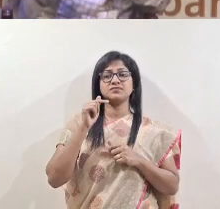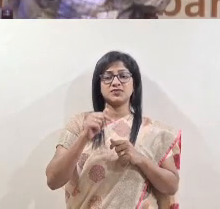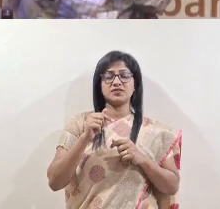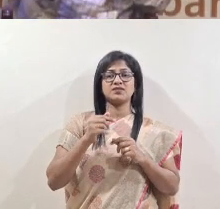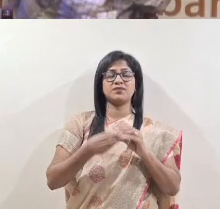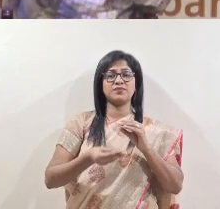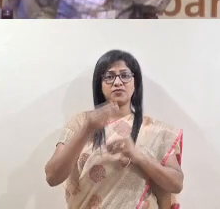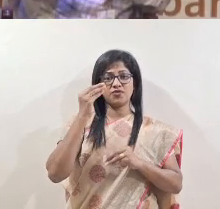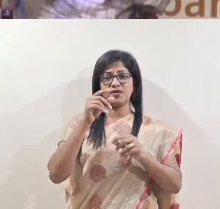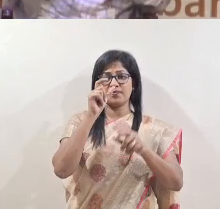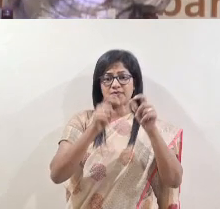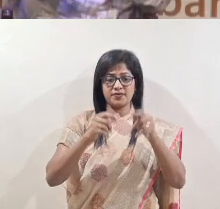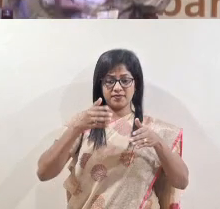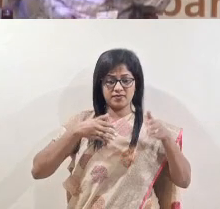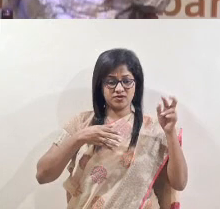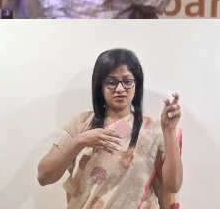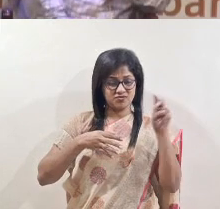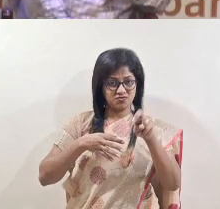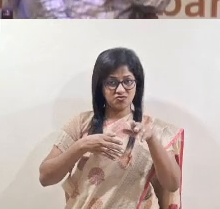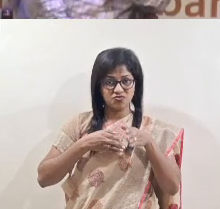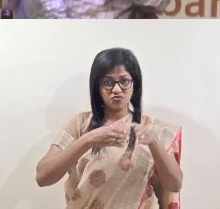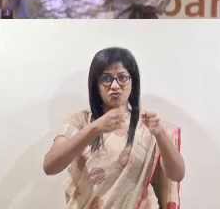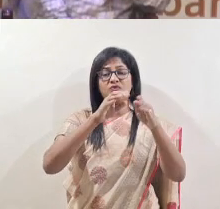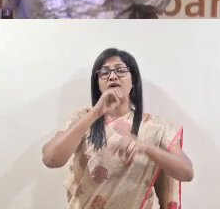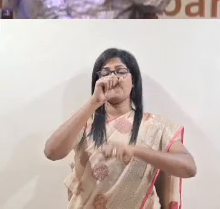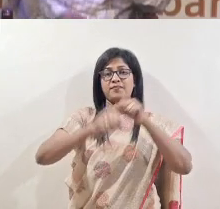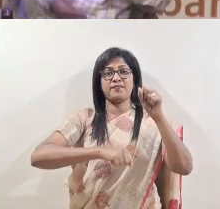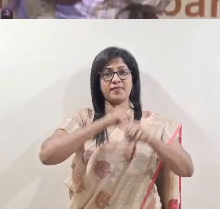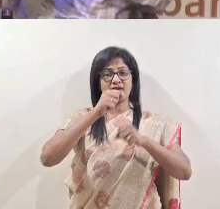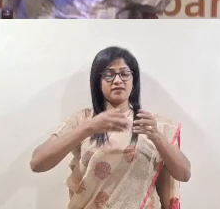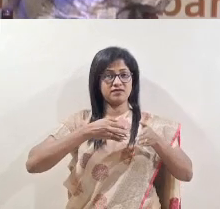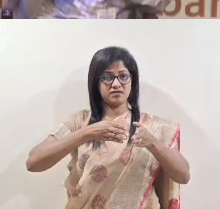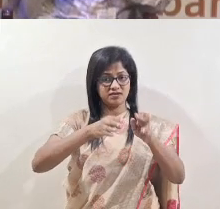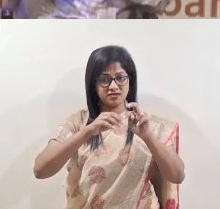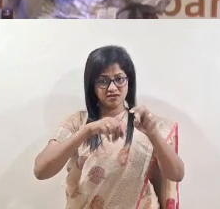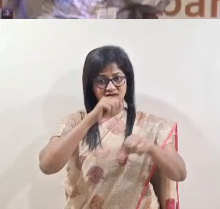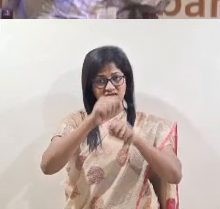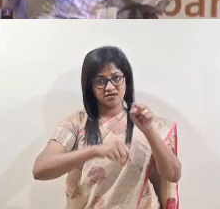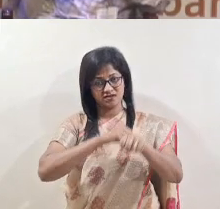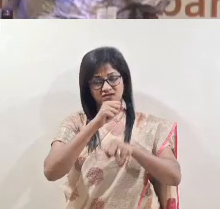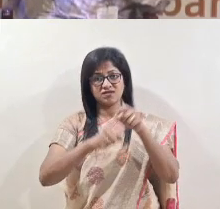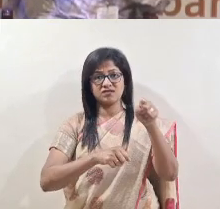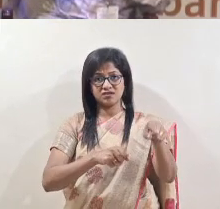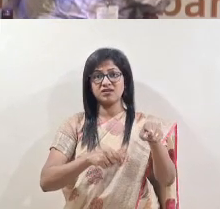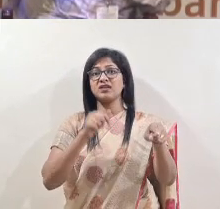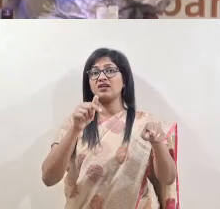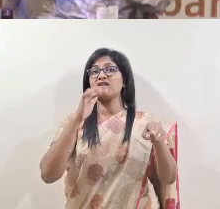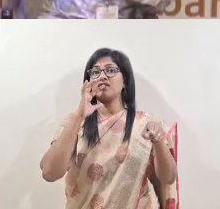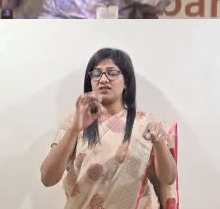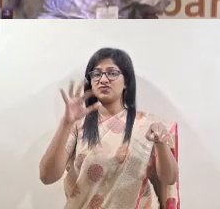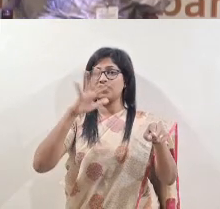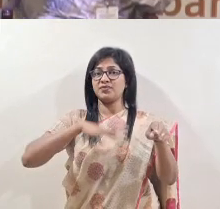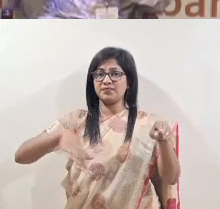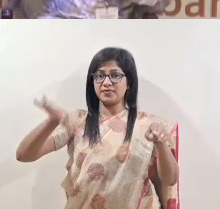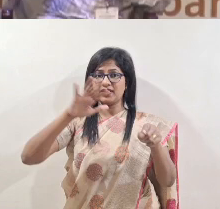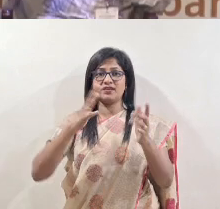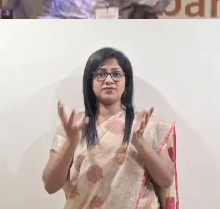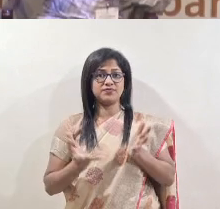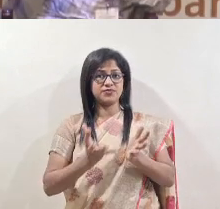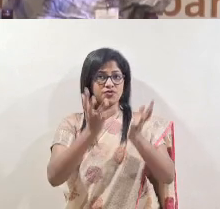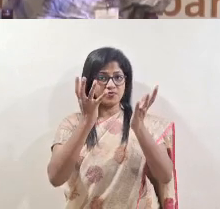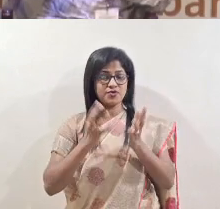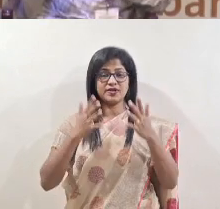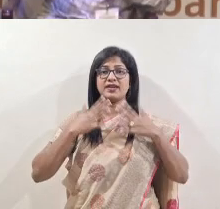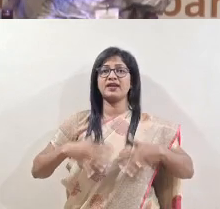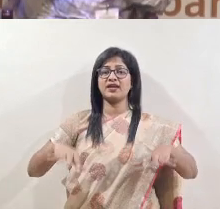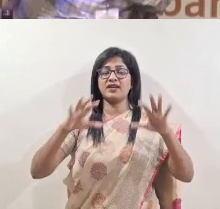more people come on the road, the more bicycles come on the road, and we are actually planning to promote the healthy modes